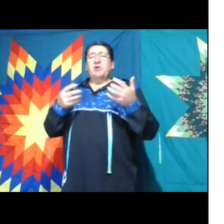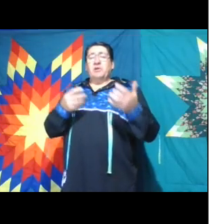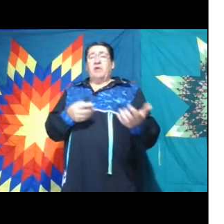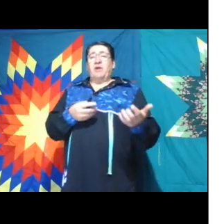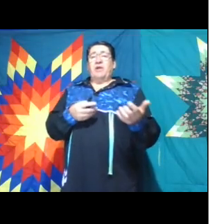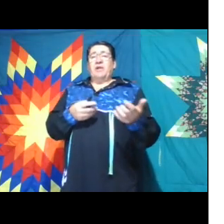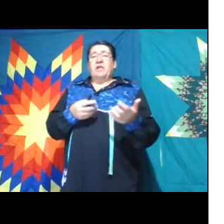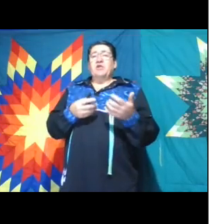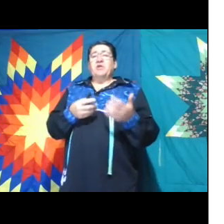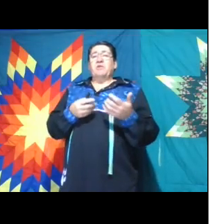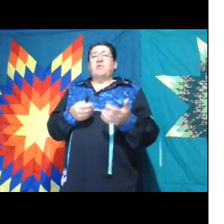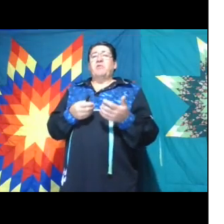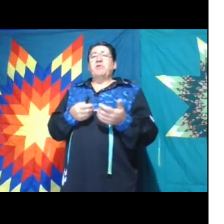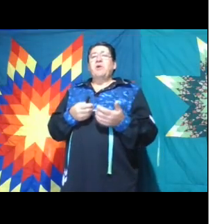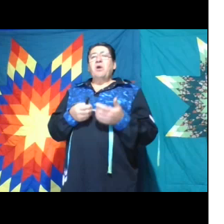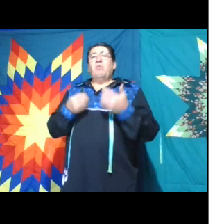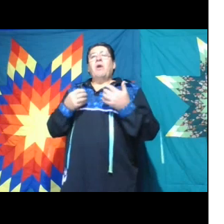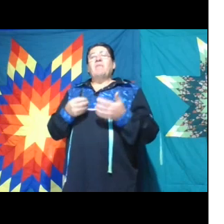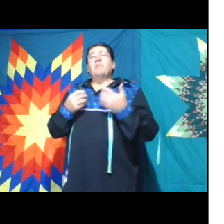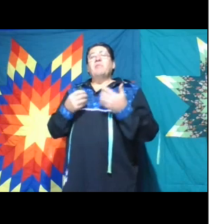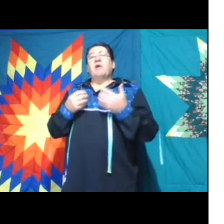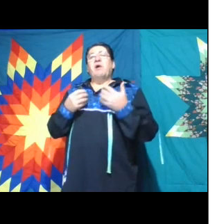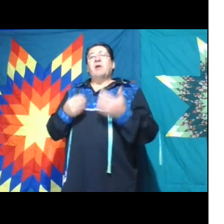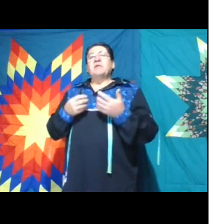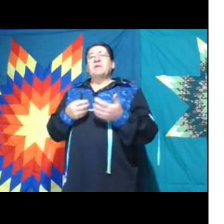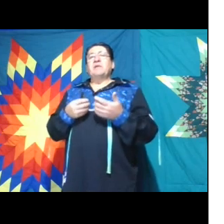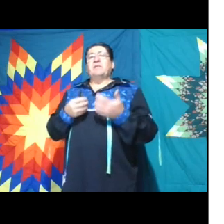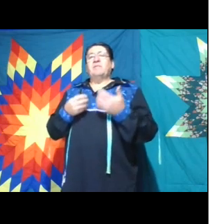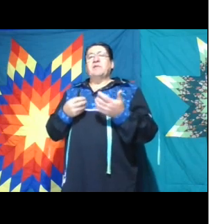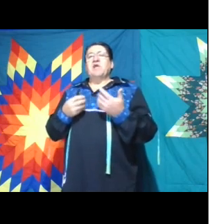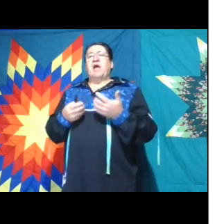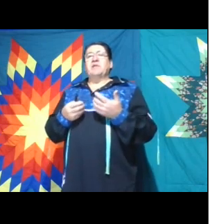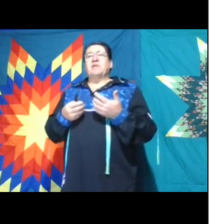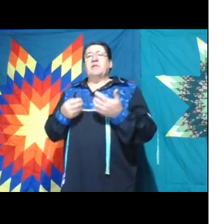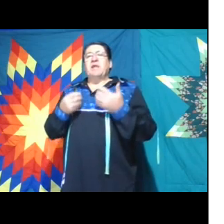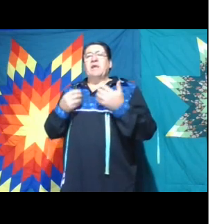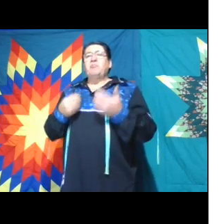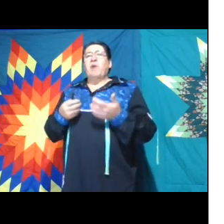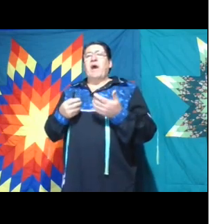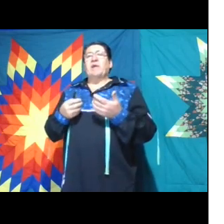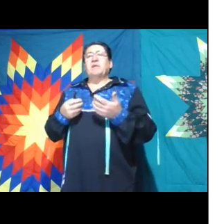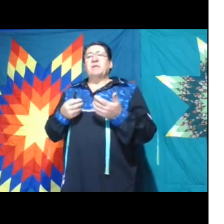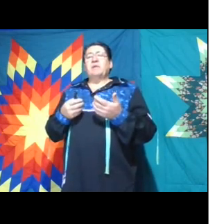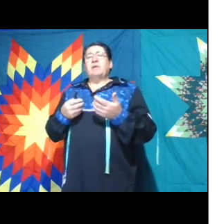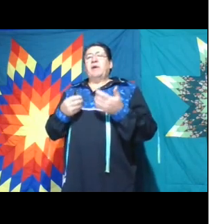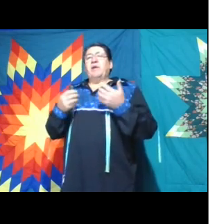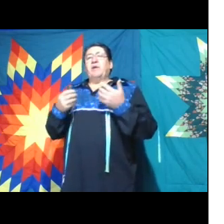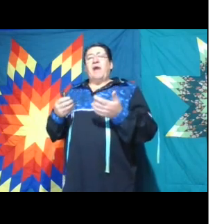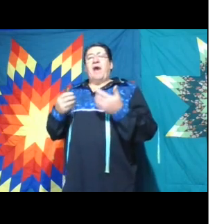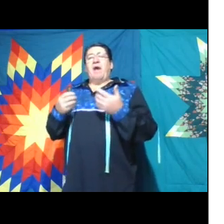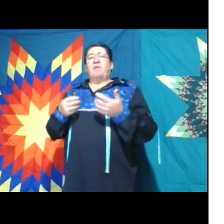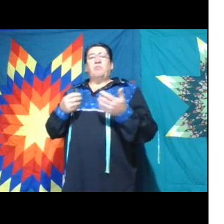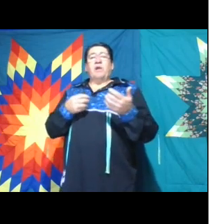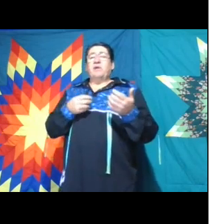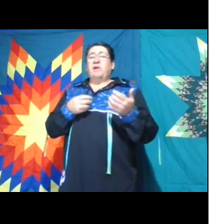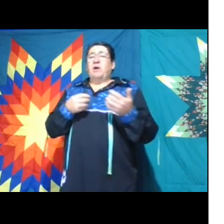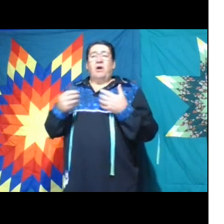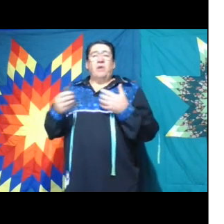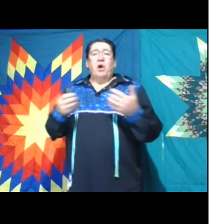organization or an Indigenous recruiter, we have to be cognizant of these challenges and the impacts that could have